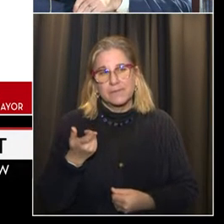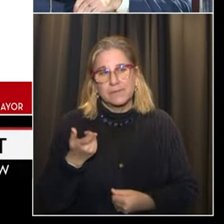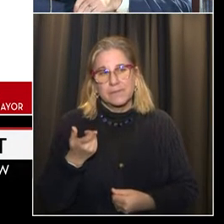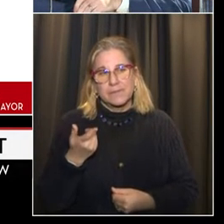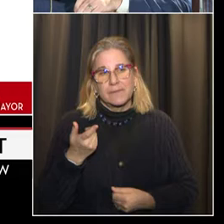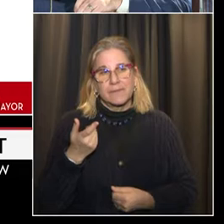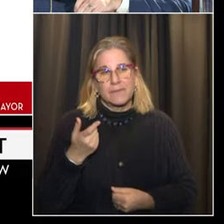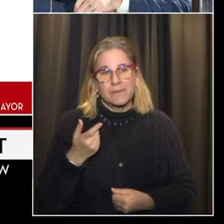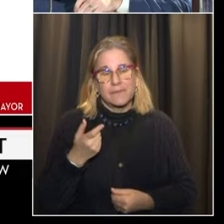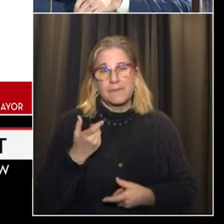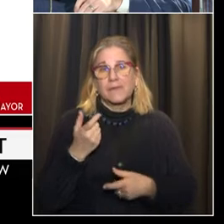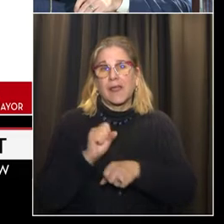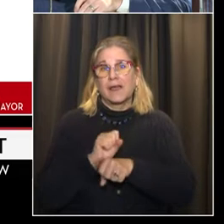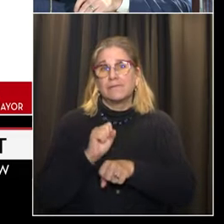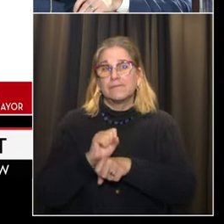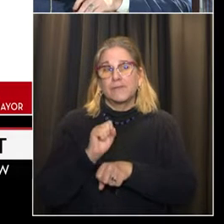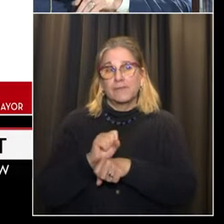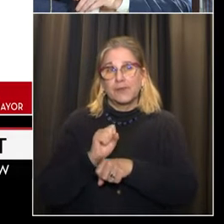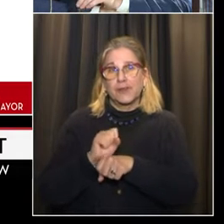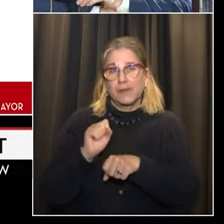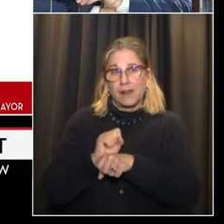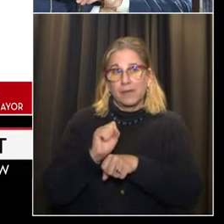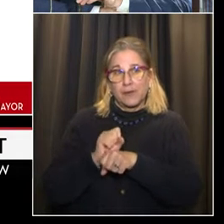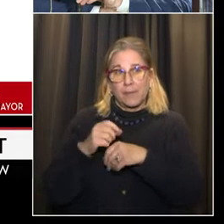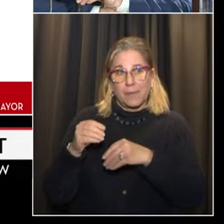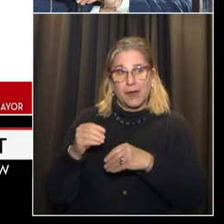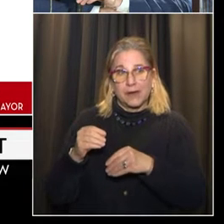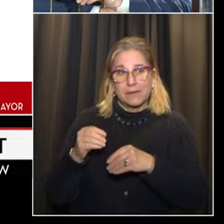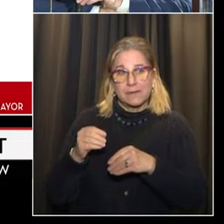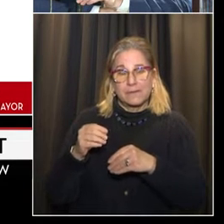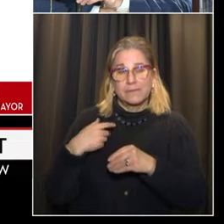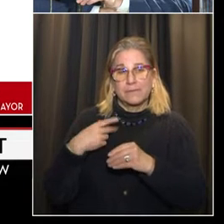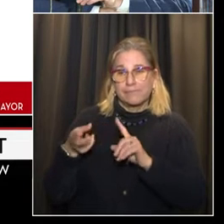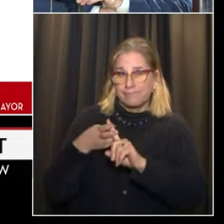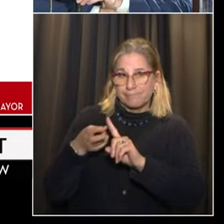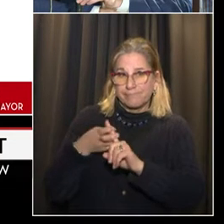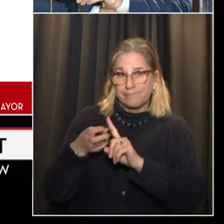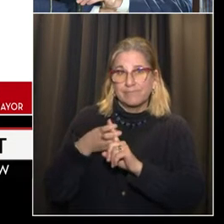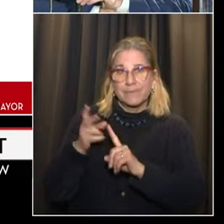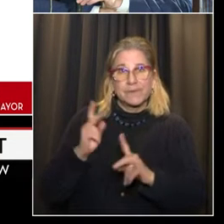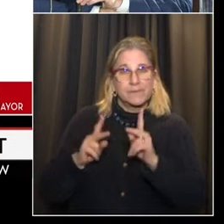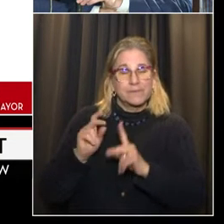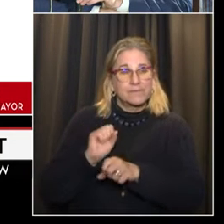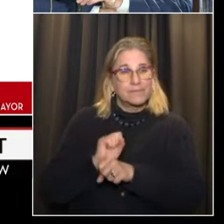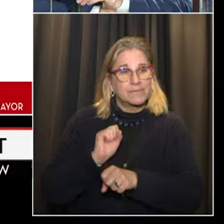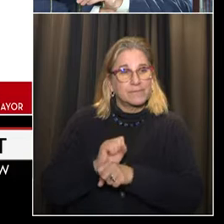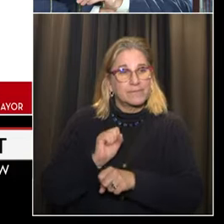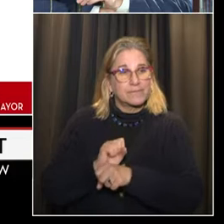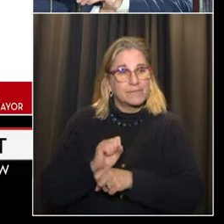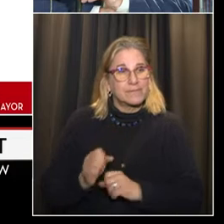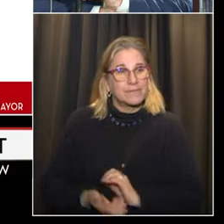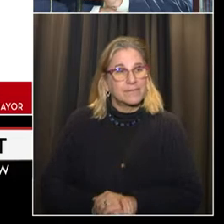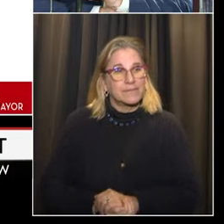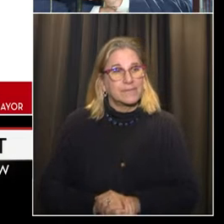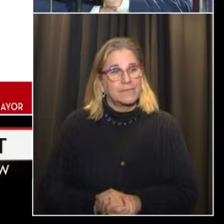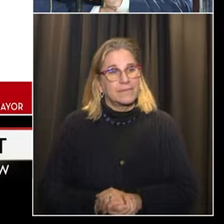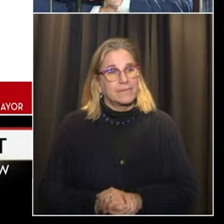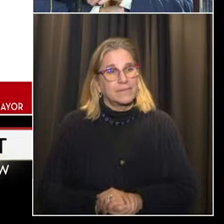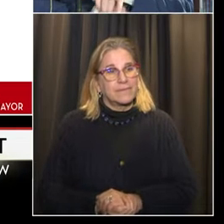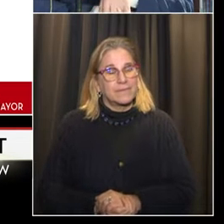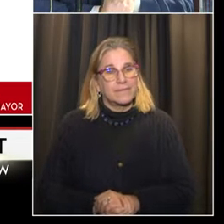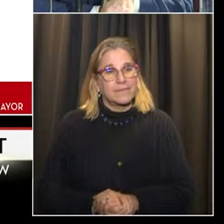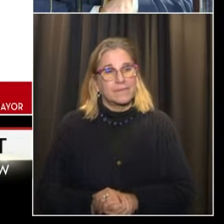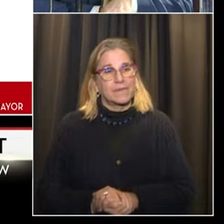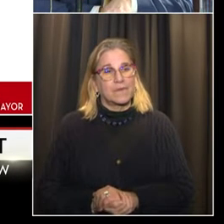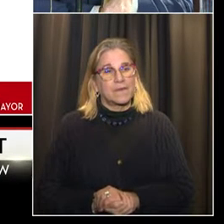the desirability of new recruits to join police forces nationally. Sometimes it reflects in our budget. And in the ability for MPD to